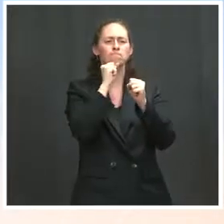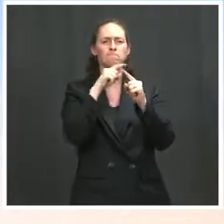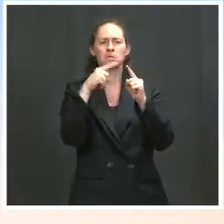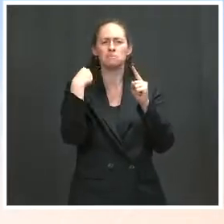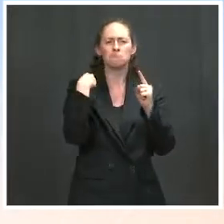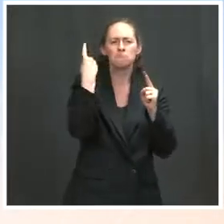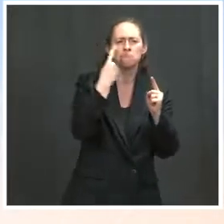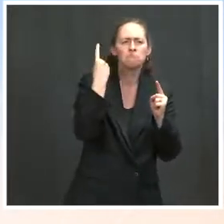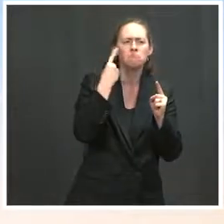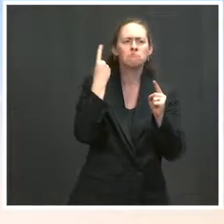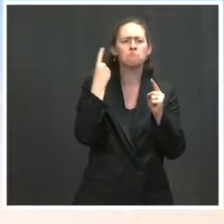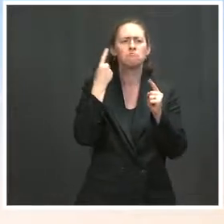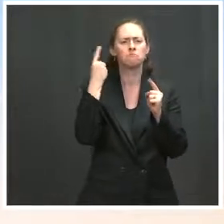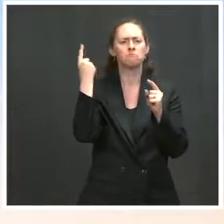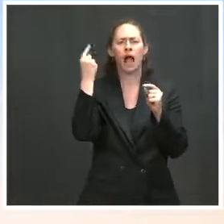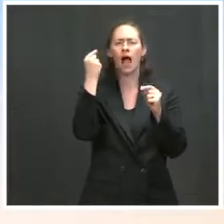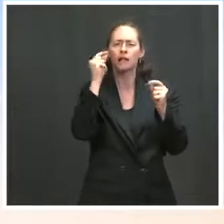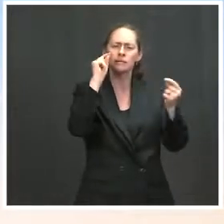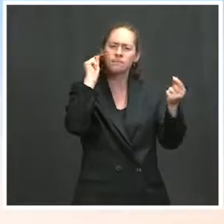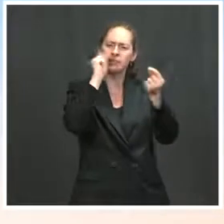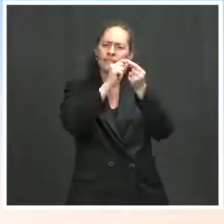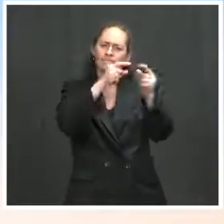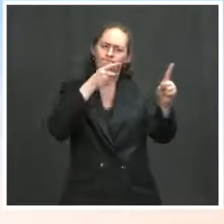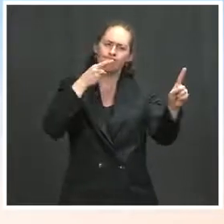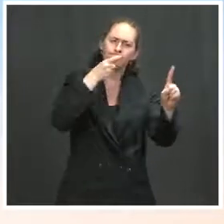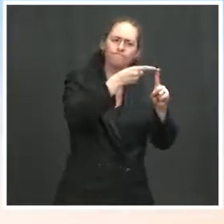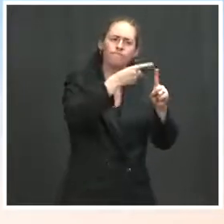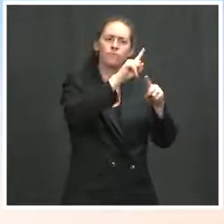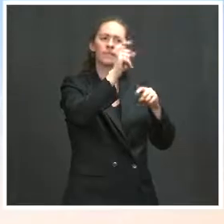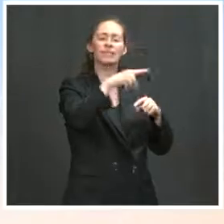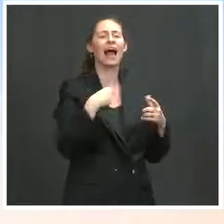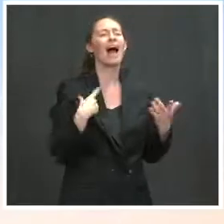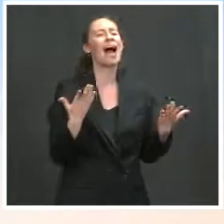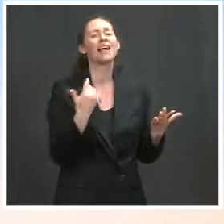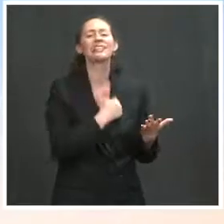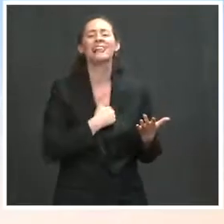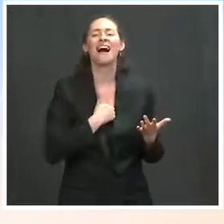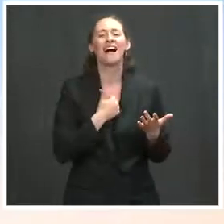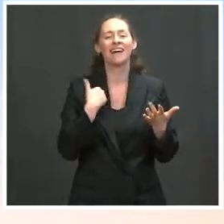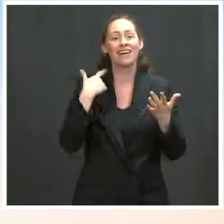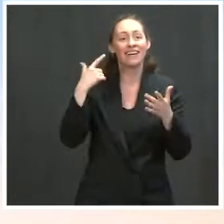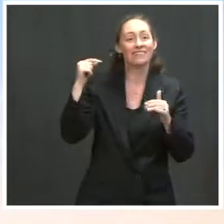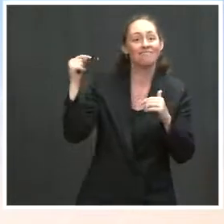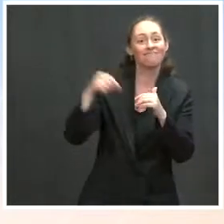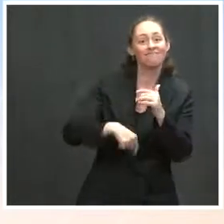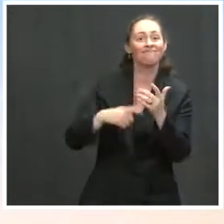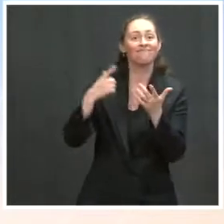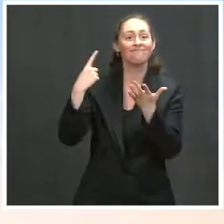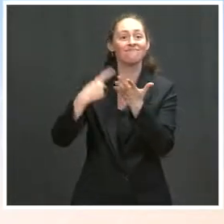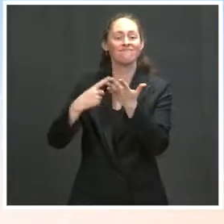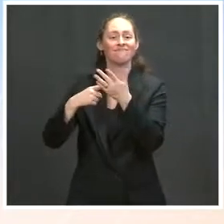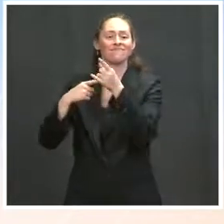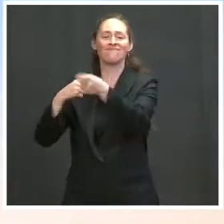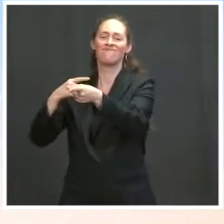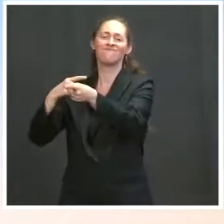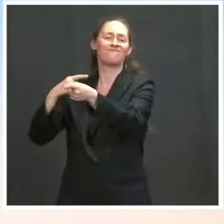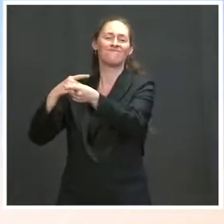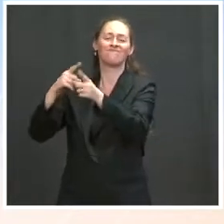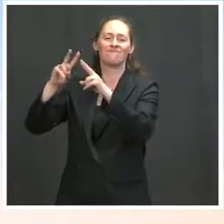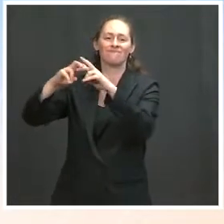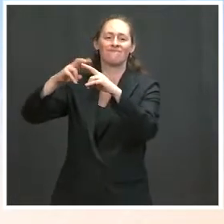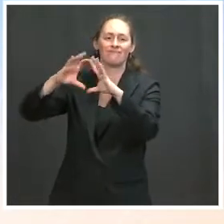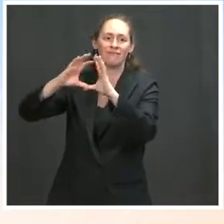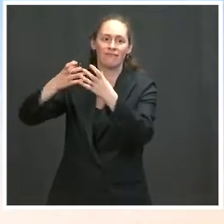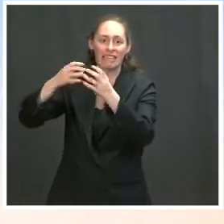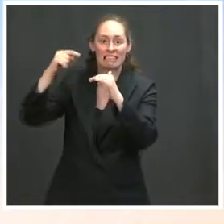specific questions that are because this is an intelligence community. They're doing, they're doing their deep dive. I can't go into that. Okay.